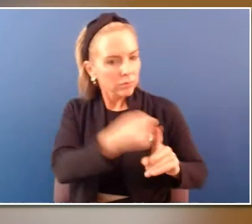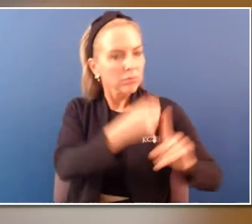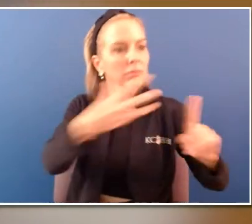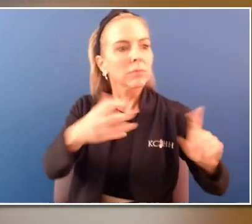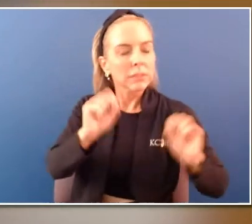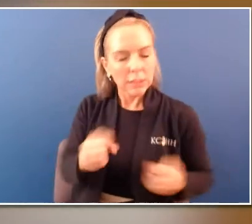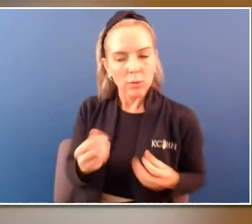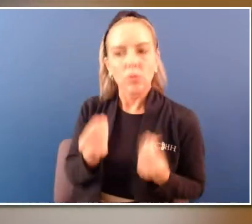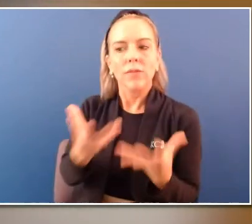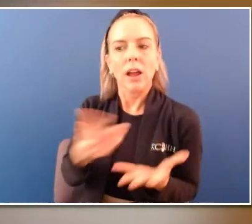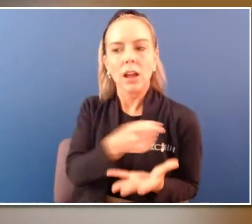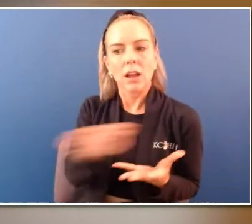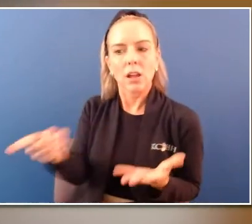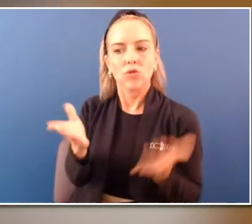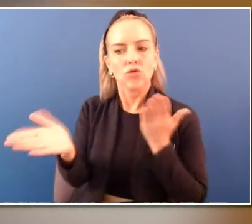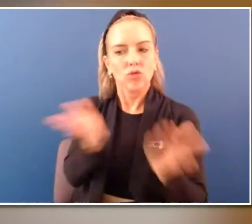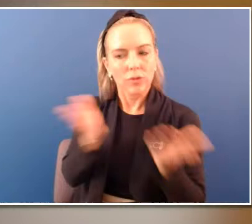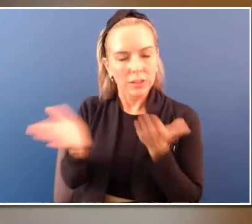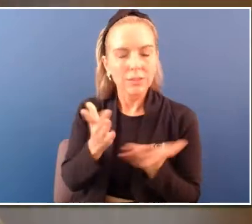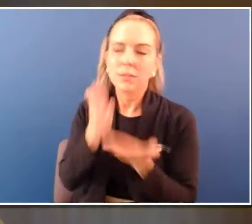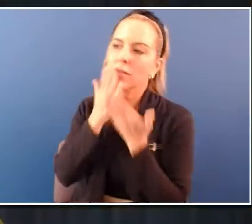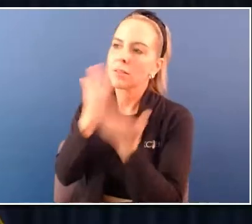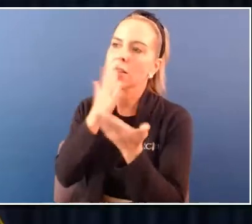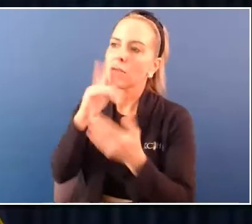even further into meeting the needs.